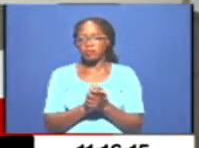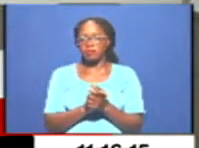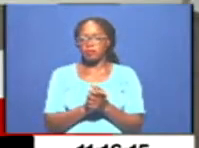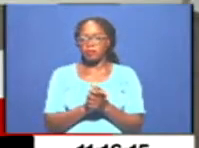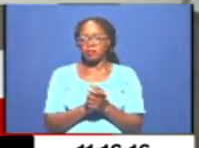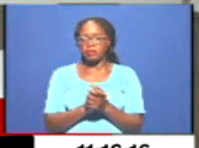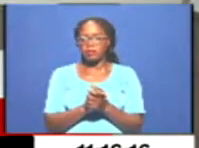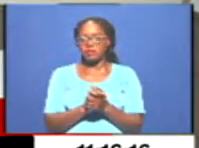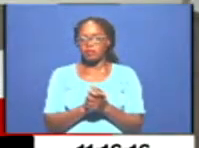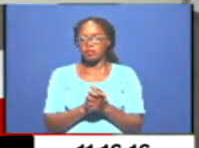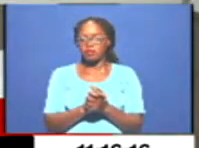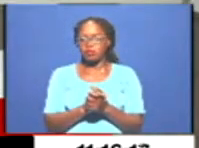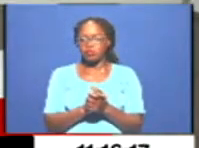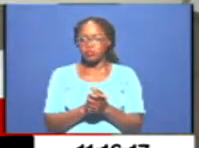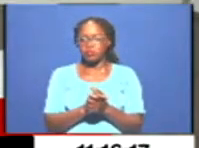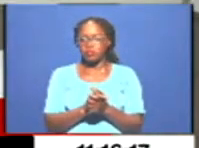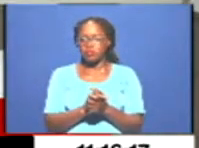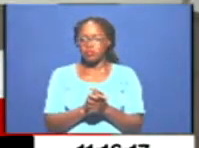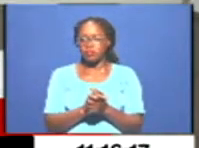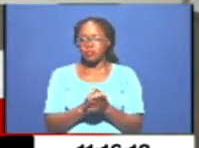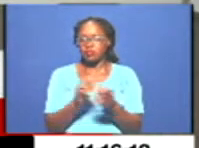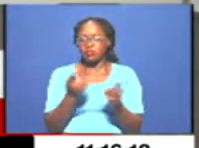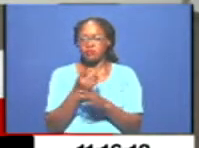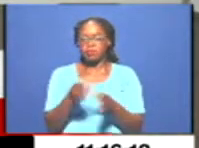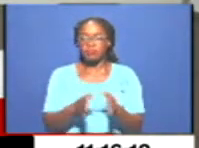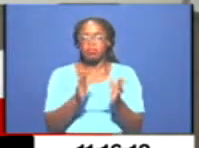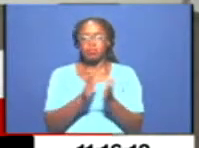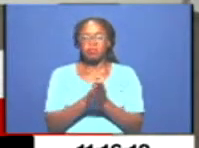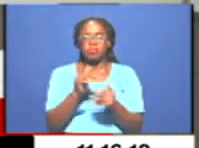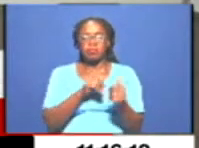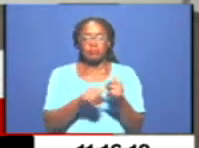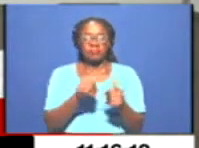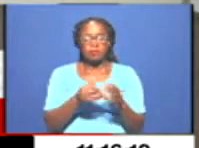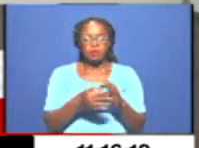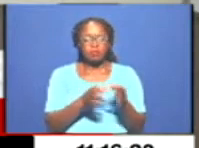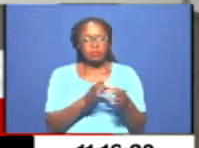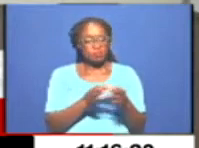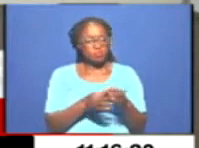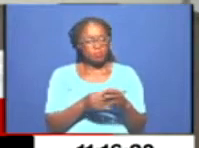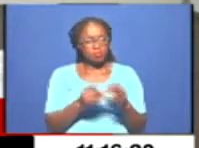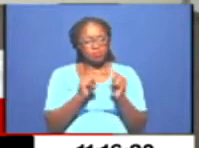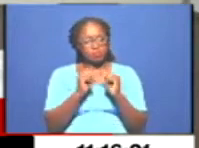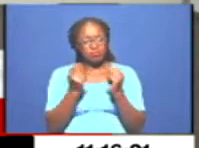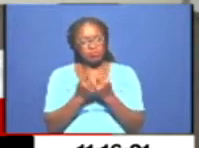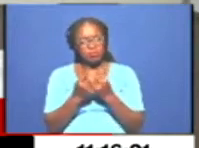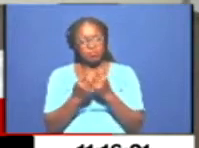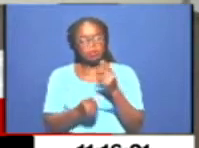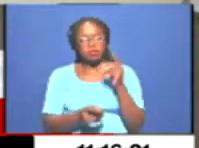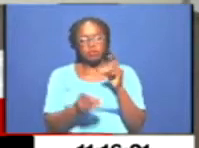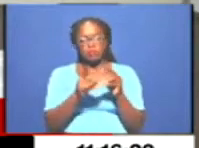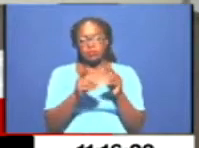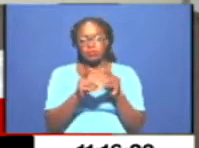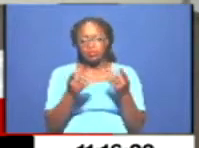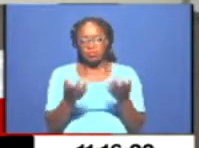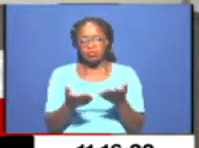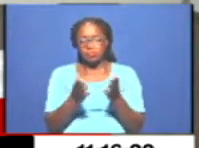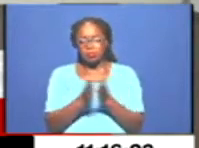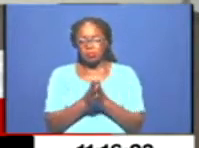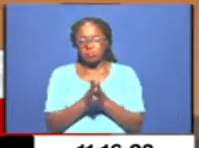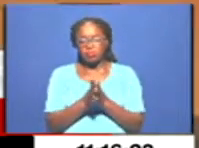that, because there is different ways about the Olympics. You can host teams, you can host meetings, or even some minor